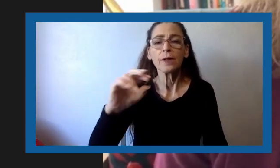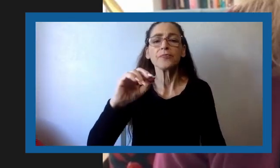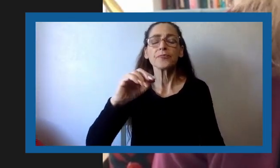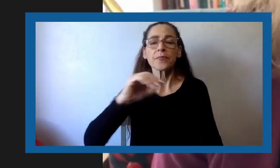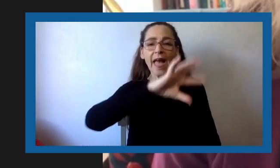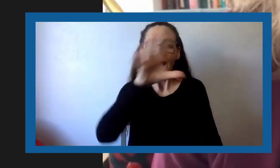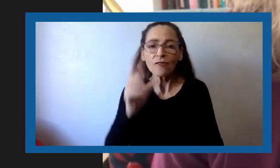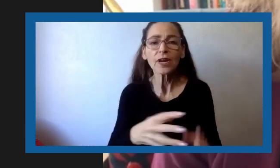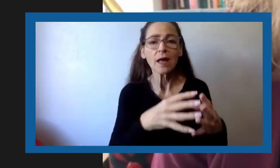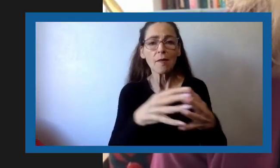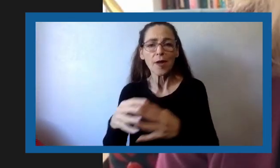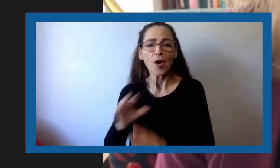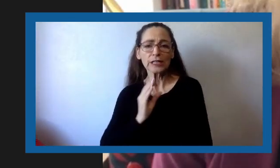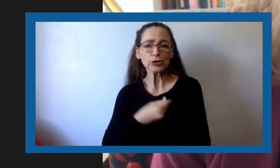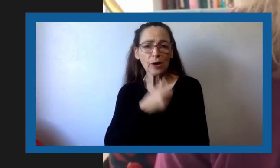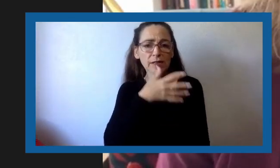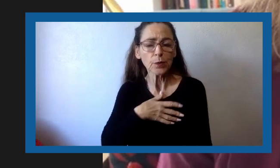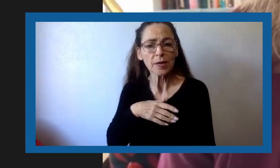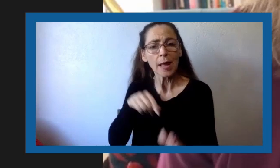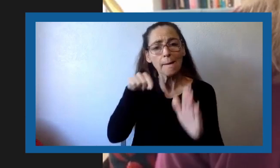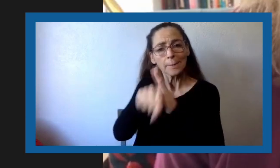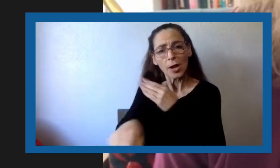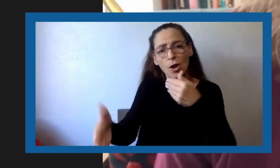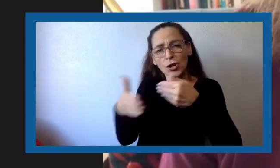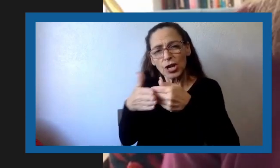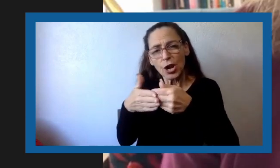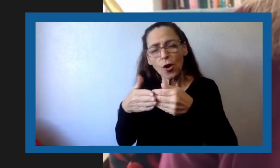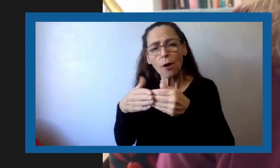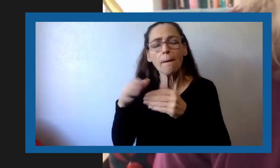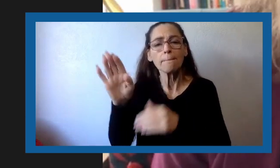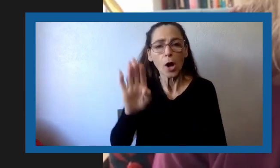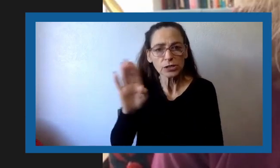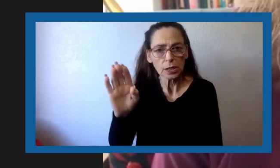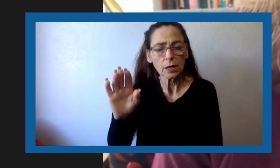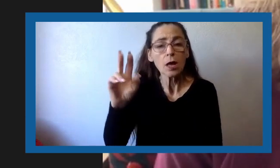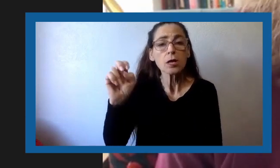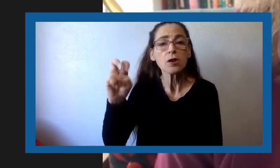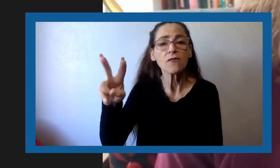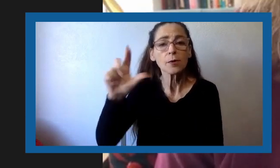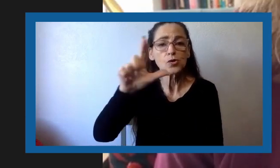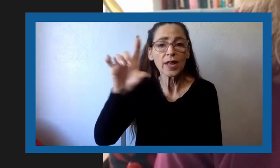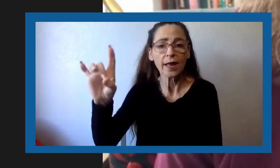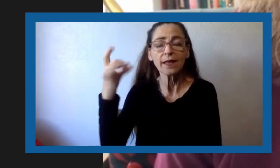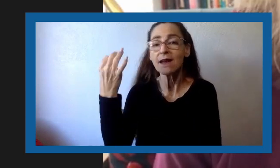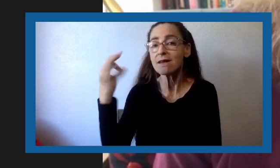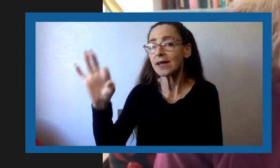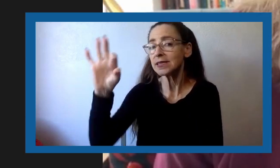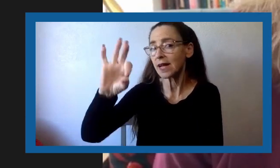woman. She was murdered near Boston, Alston, on November 28th of